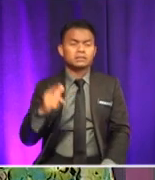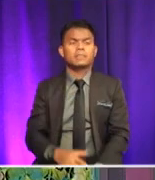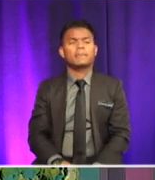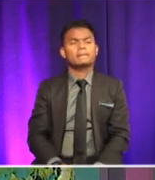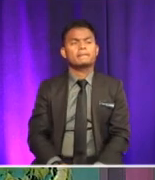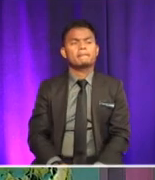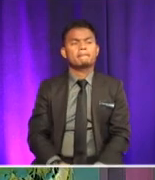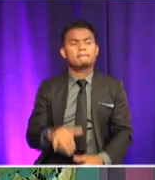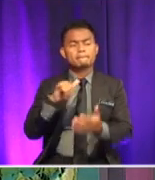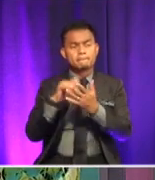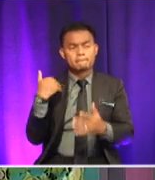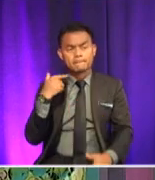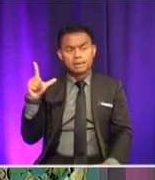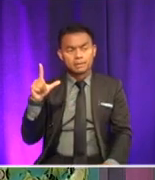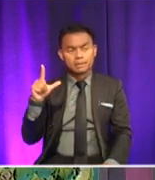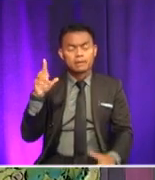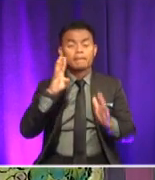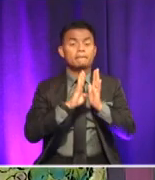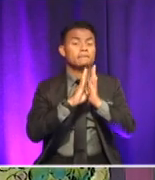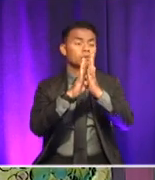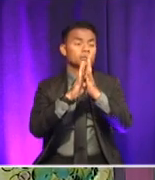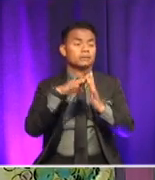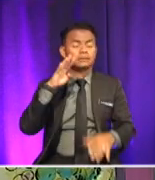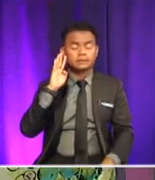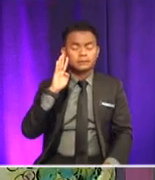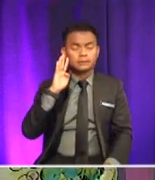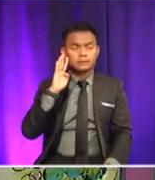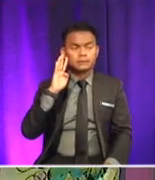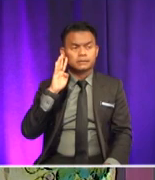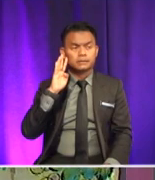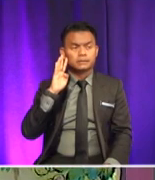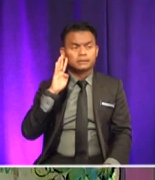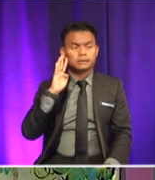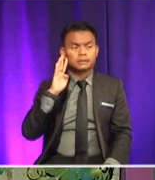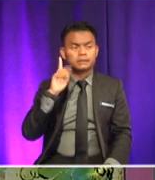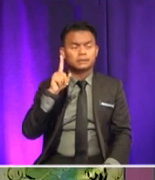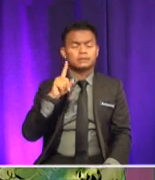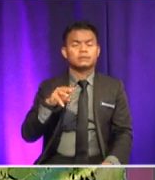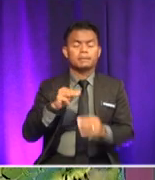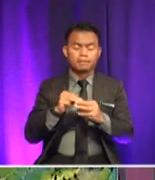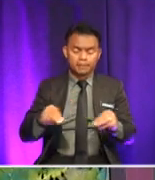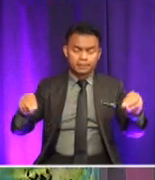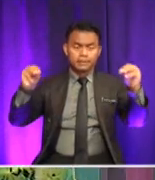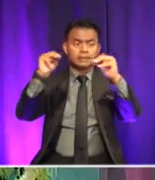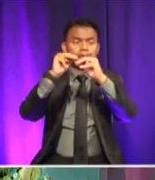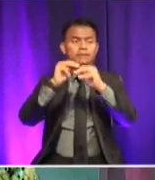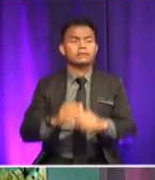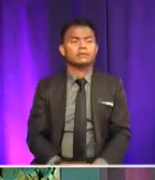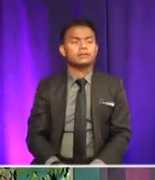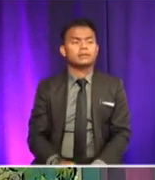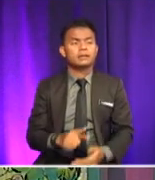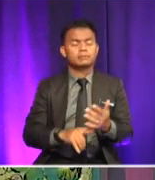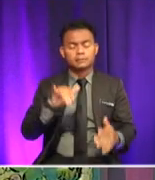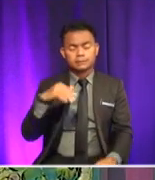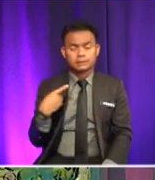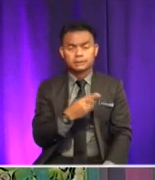is evidence, but mainly point of view. Ah. Mainly comes from the student. Most importantly, to